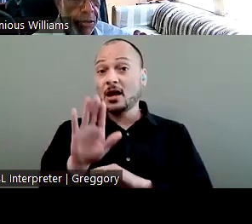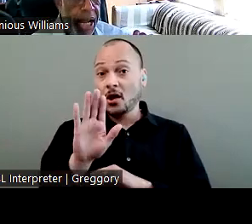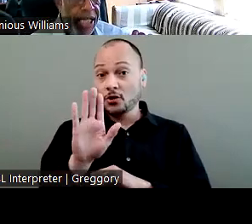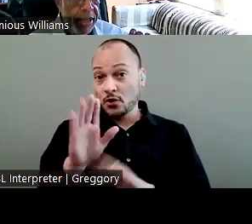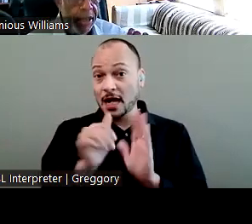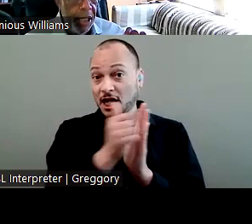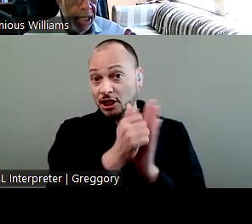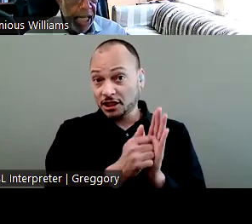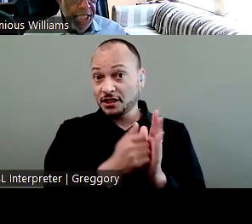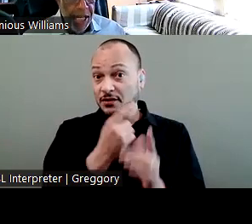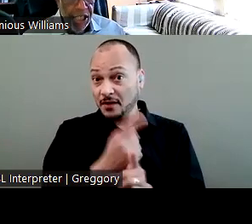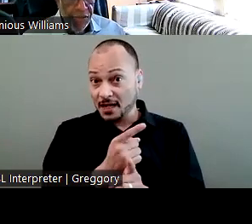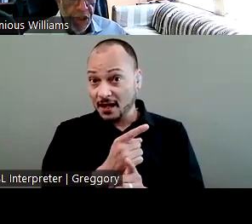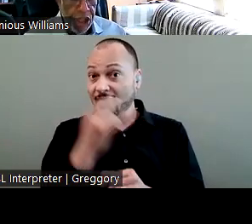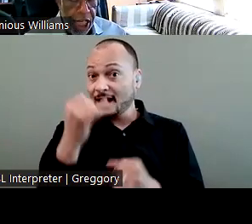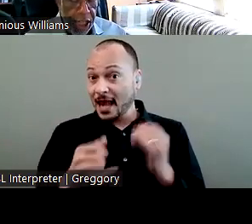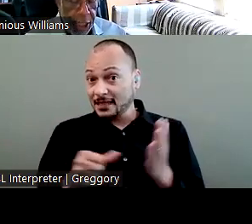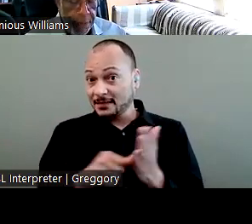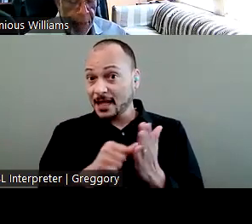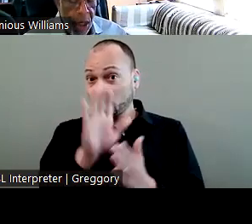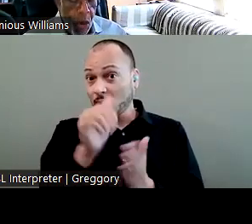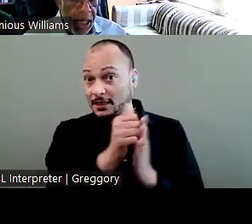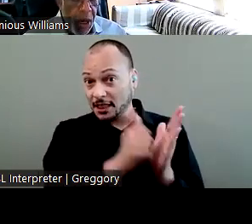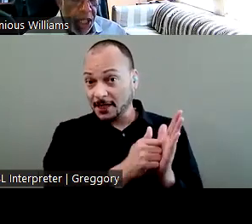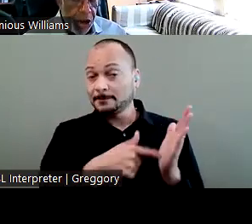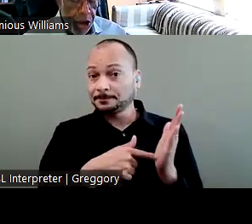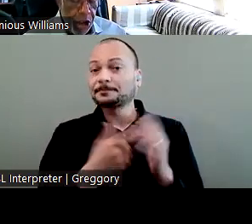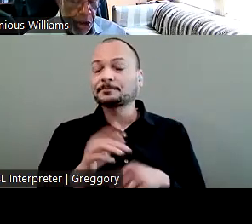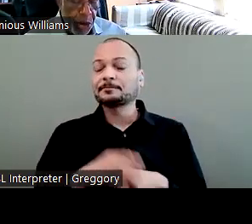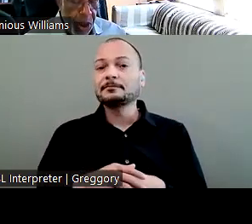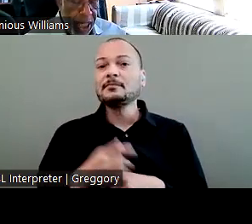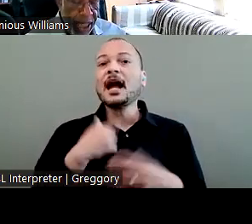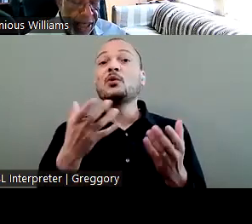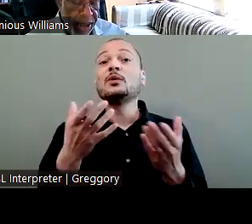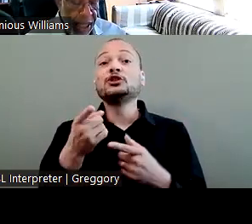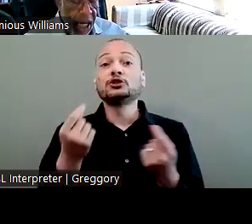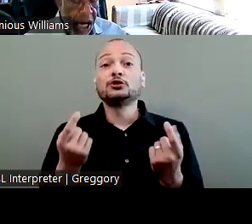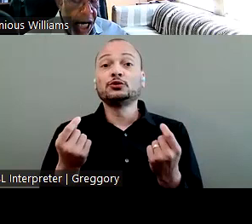right? On the last page of your agenda. What I want you to do is